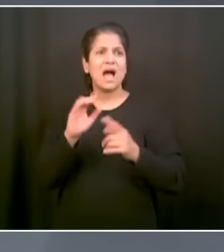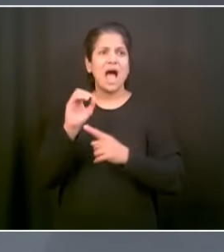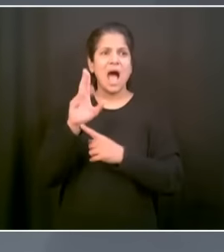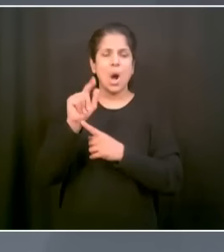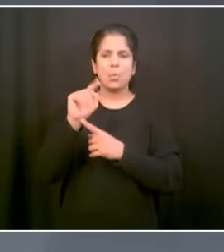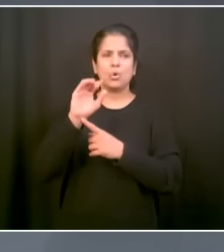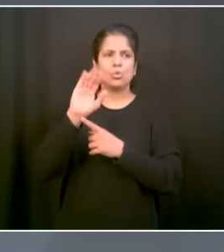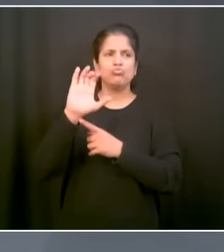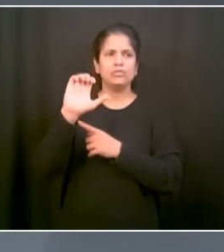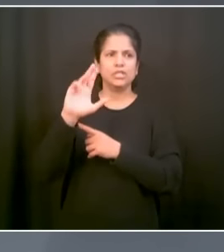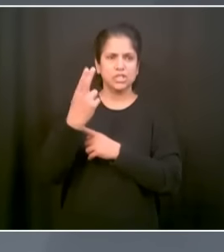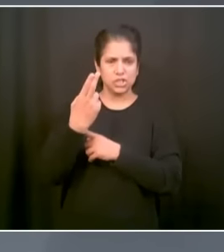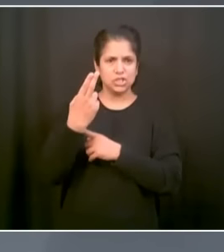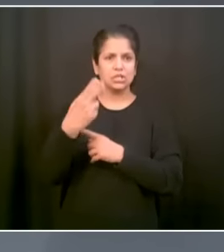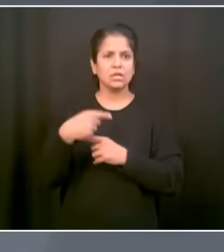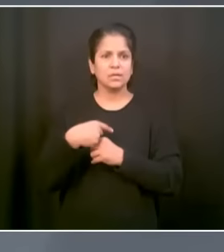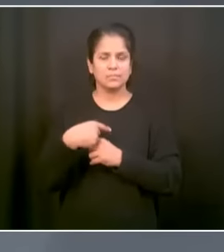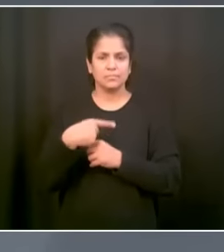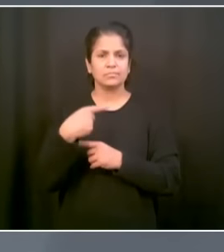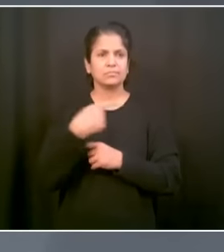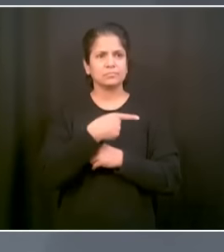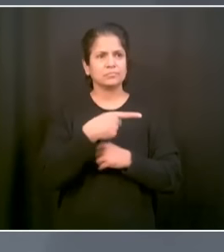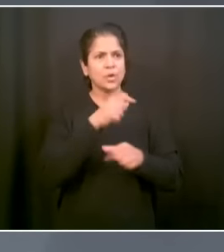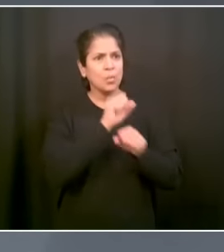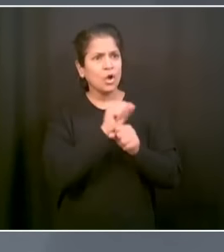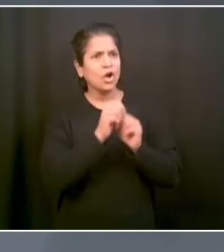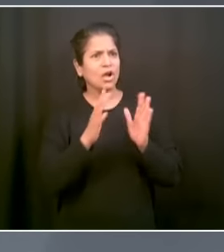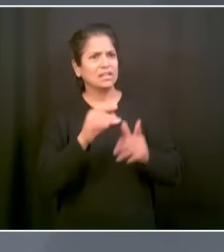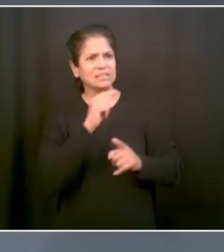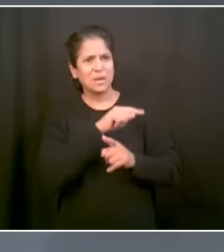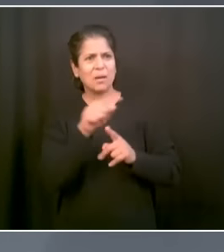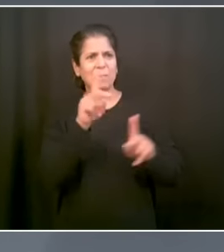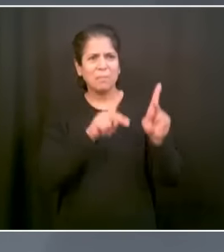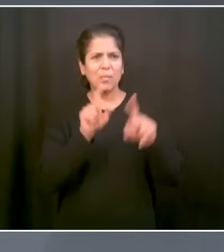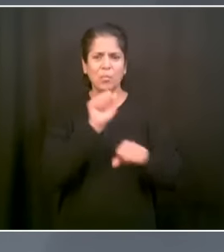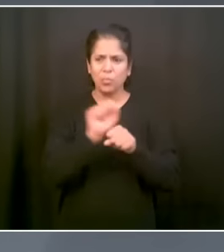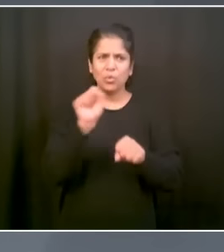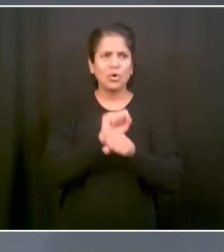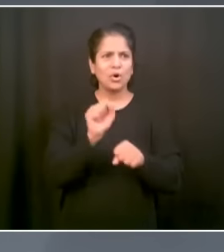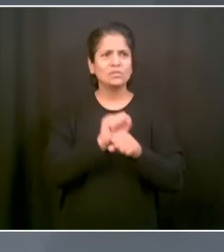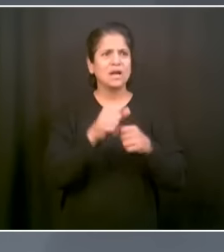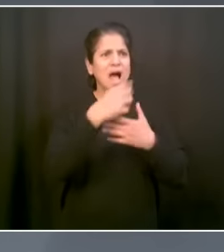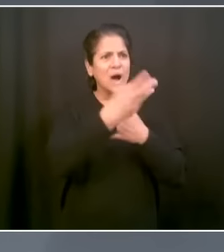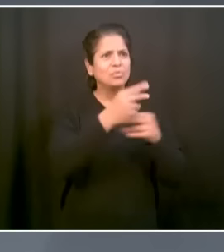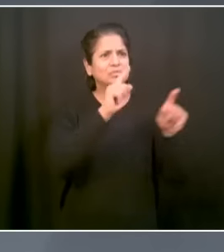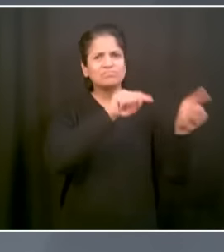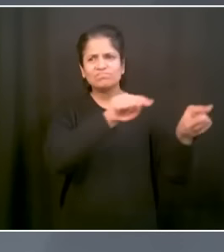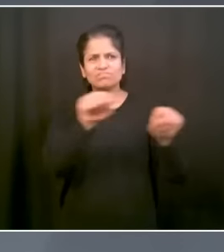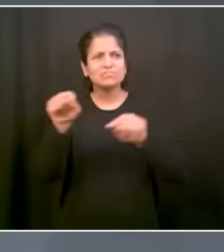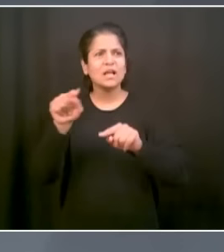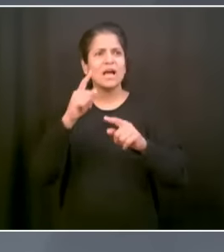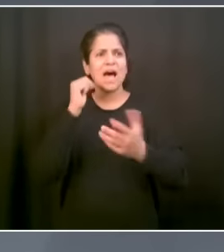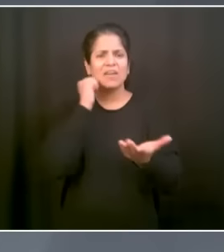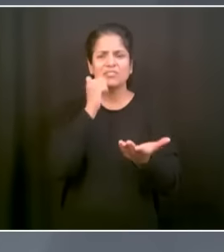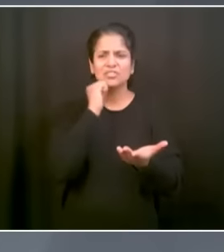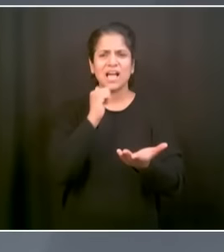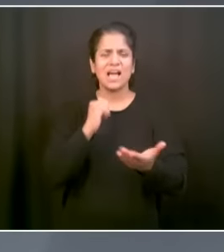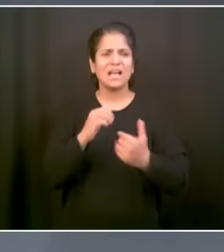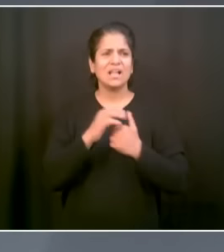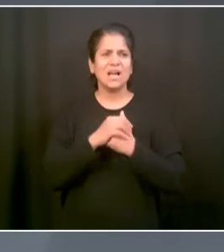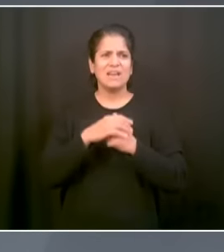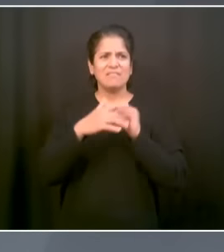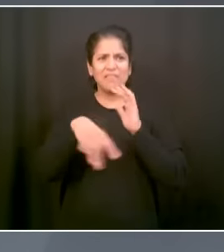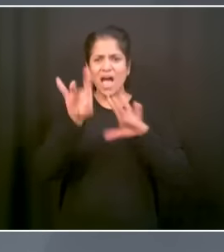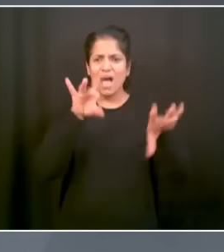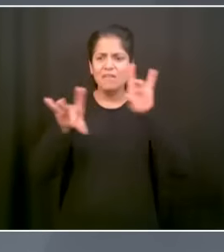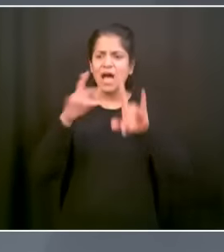who every day are going out there to find homeless New Yorkers. And I got to observe the heroism that they display